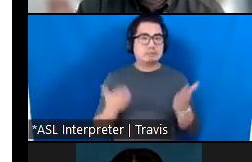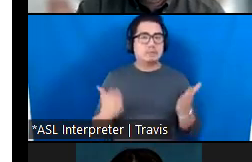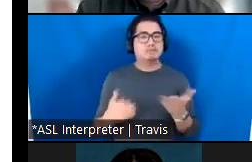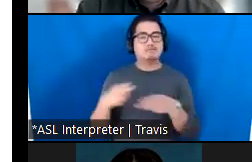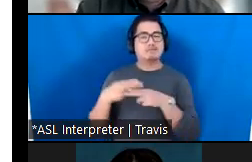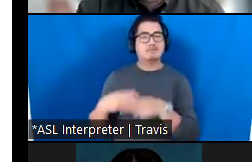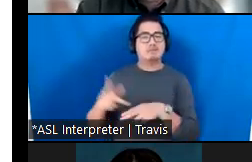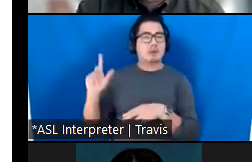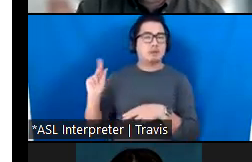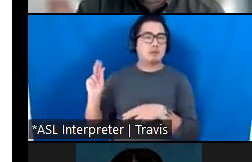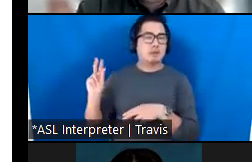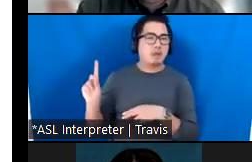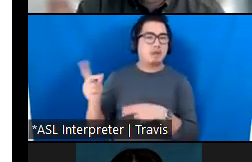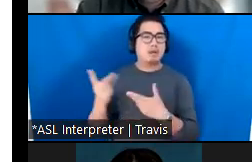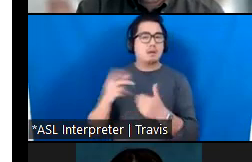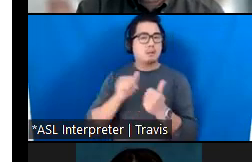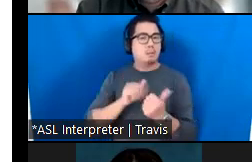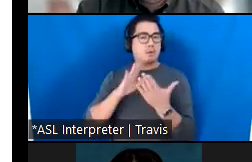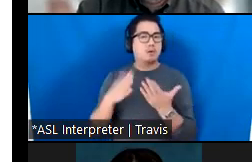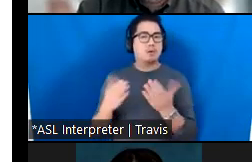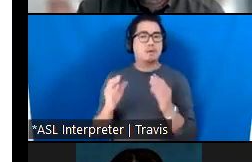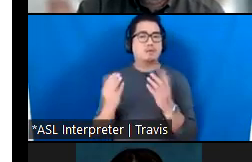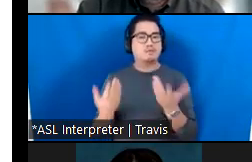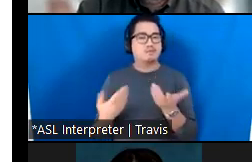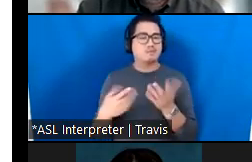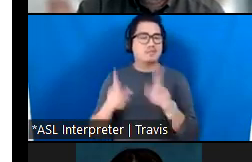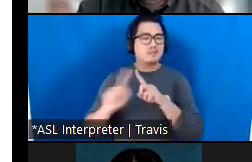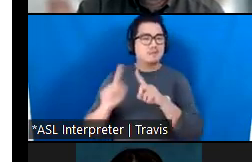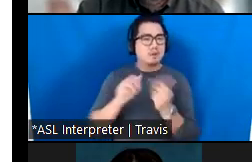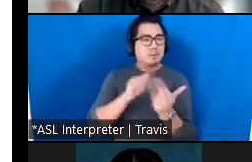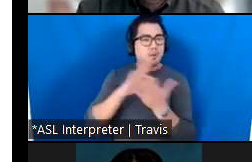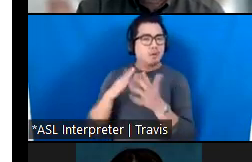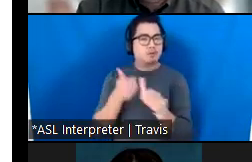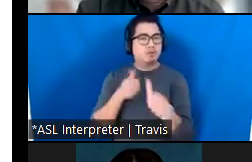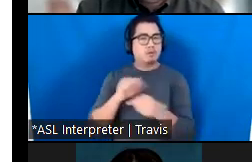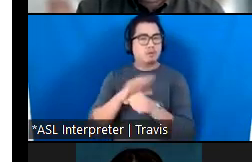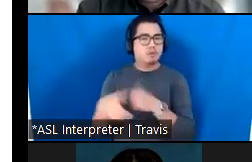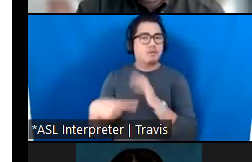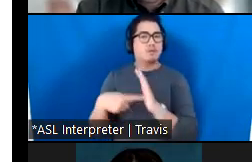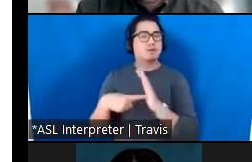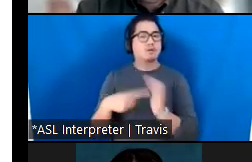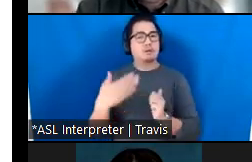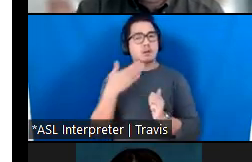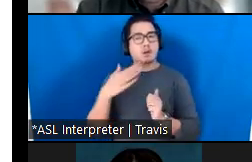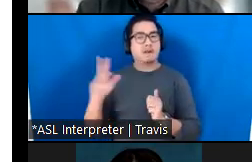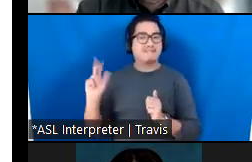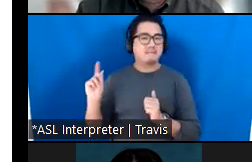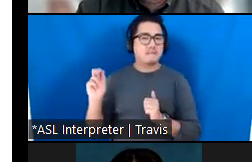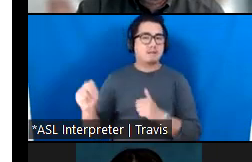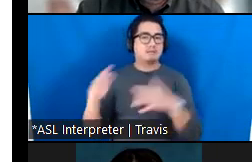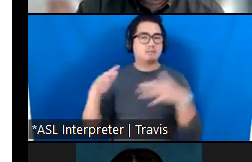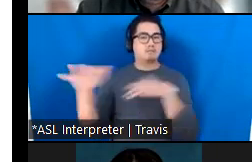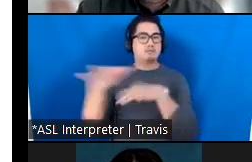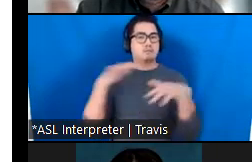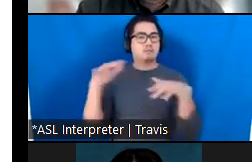and multiple prevention strategies, including ventilation and mask wearing, is extremely important, even though many of these things now